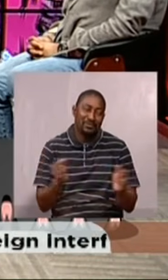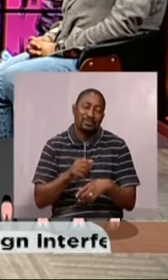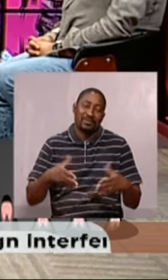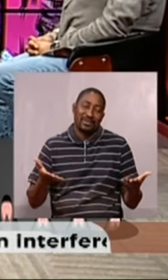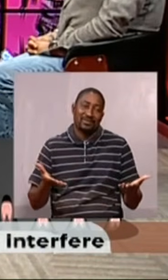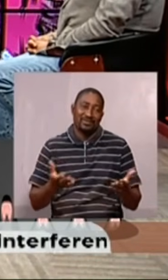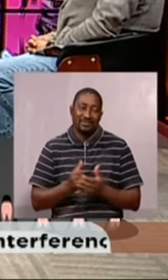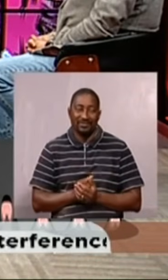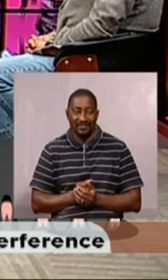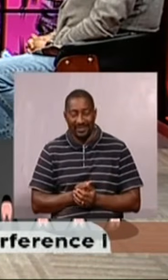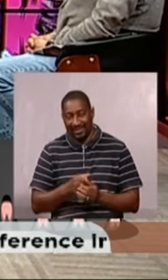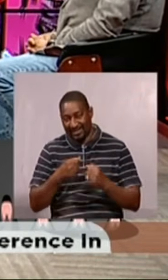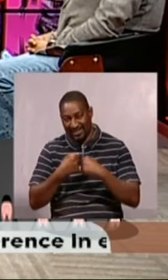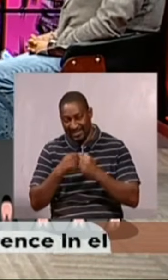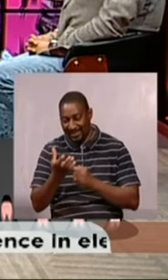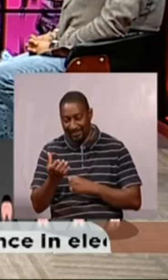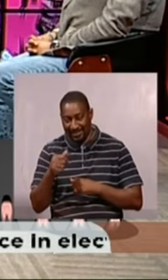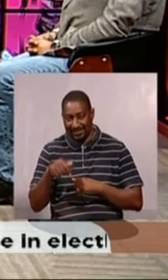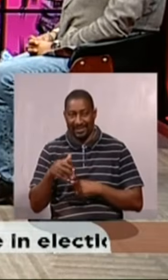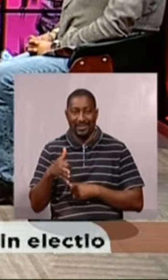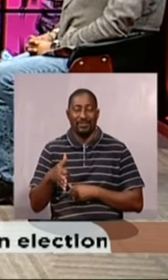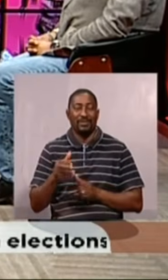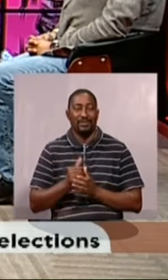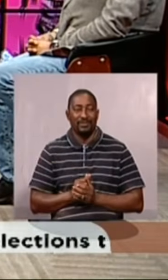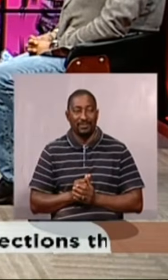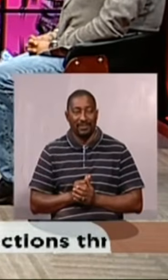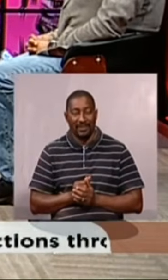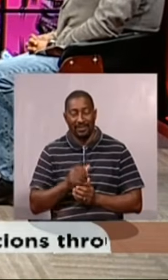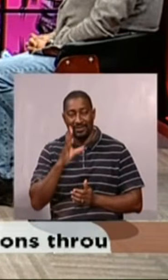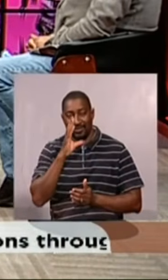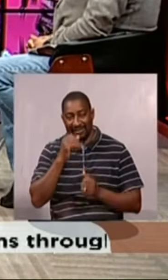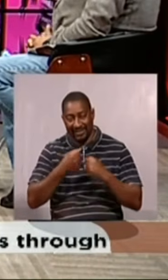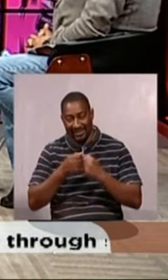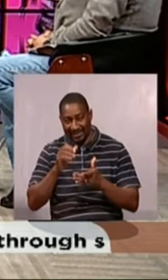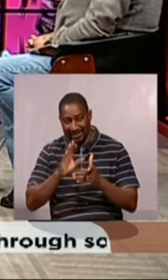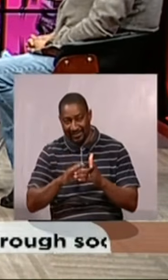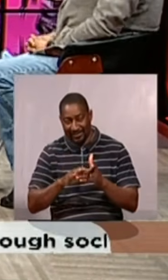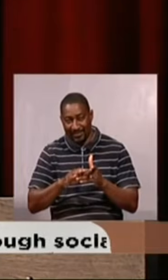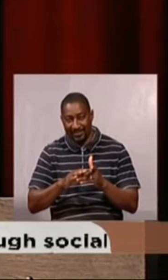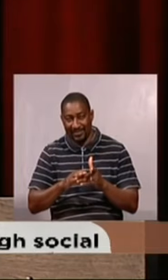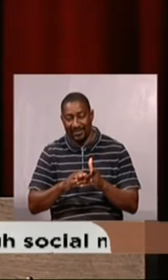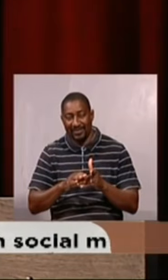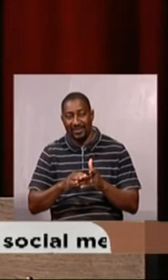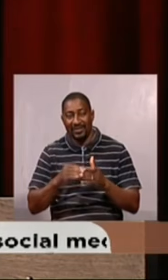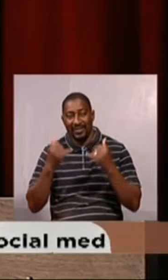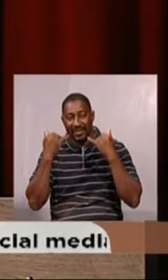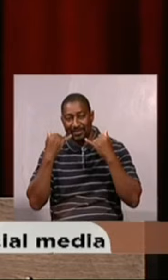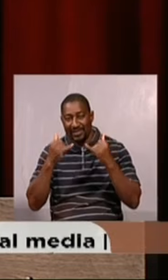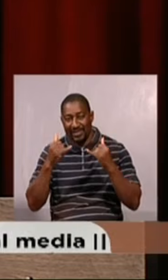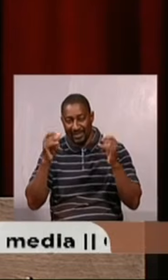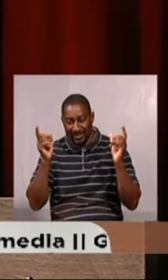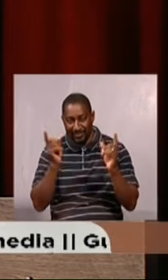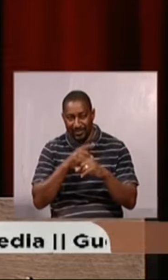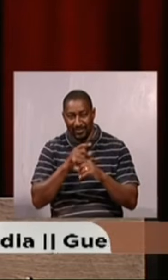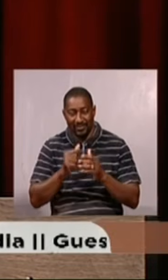vein. Nupesh, I wanted to touch on fake news and the influence of artificial intelligence on the information that we